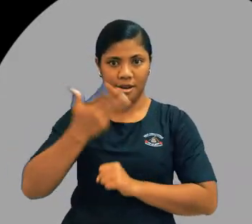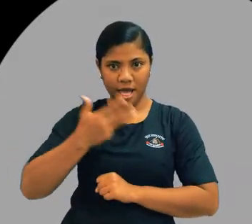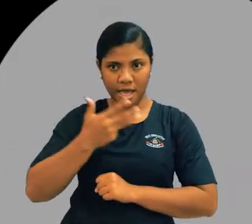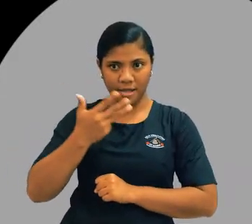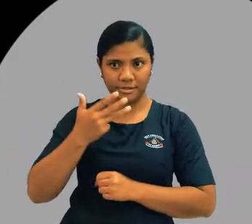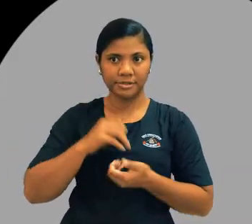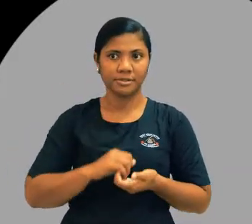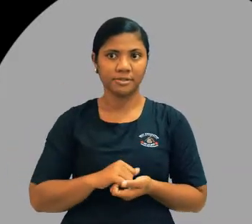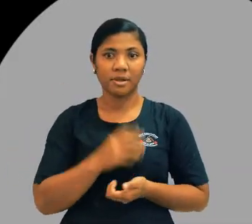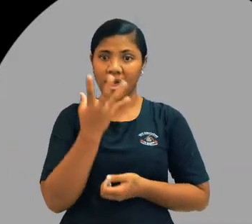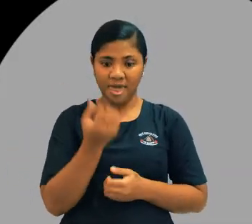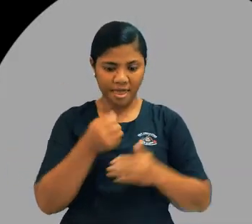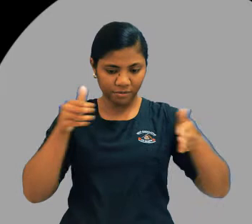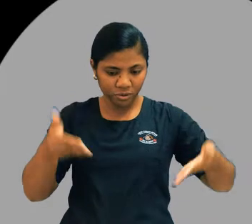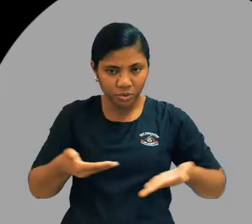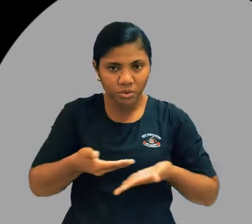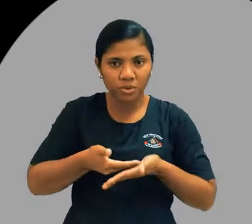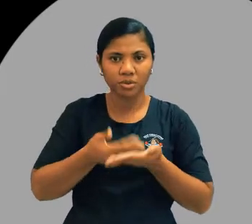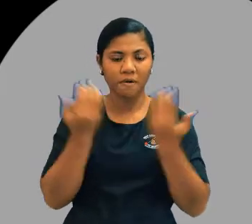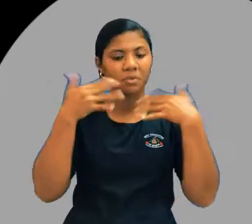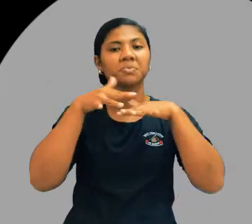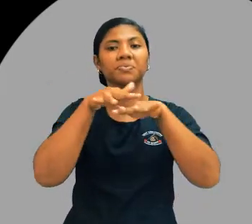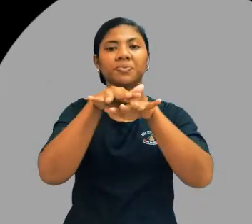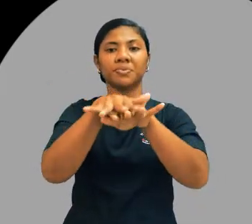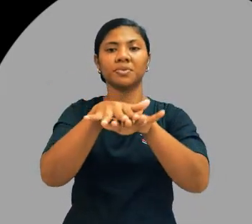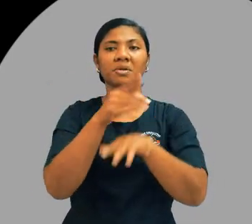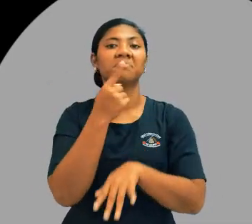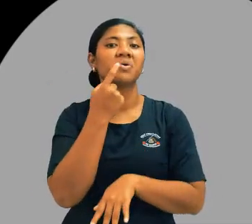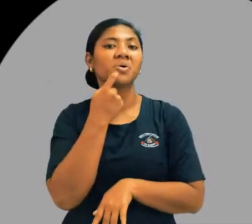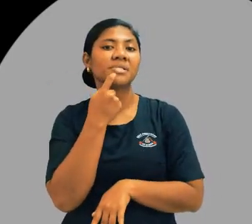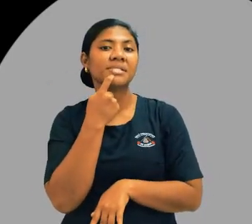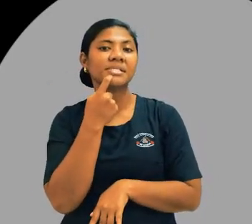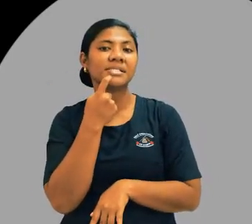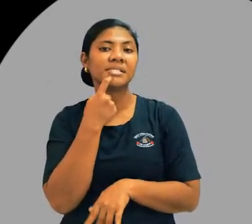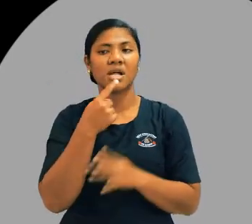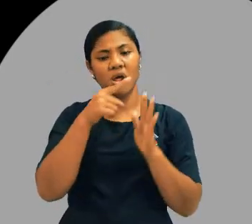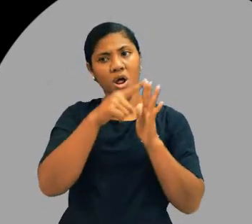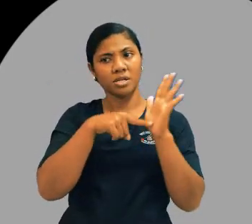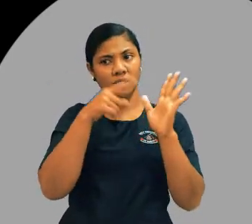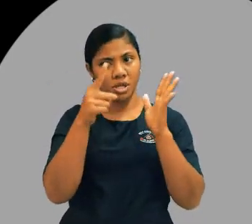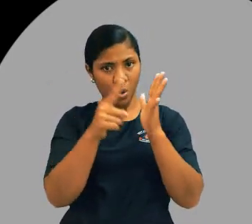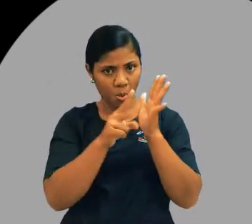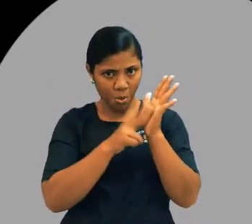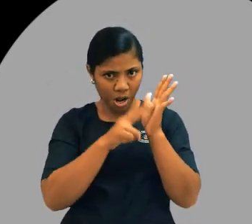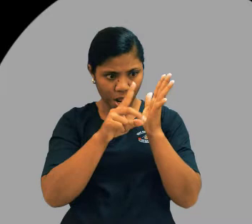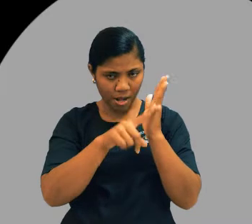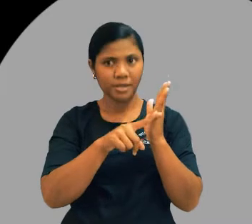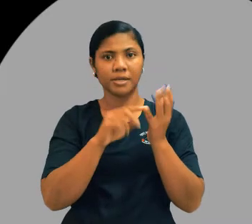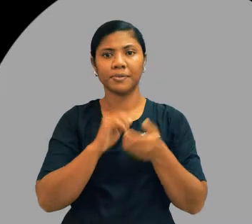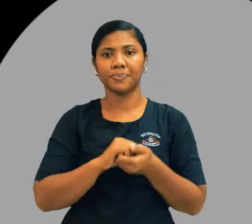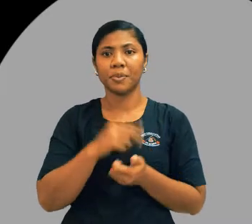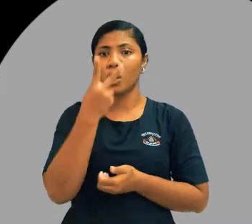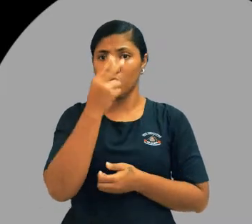to combat the COVID-19 at its early stages. These were introduced and implemented by early January 2020, and